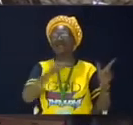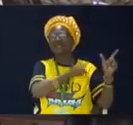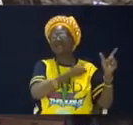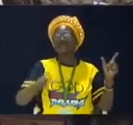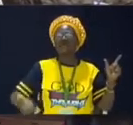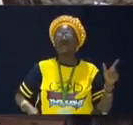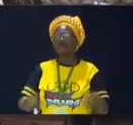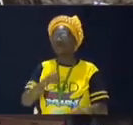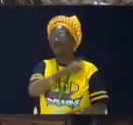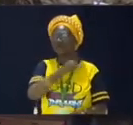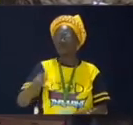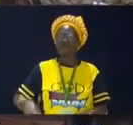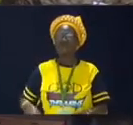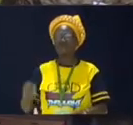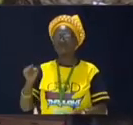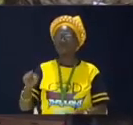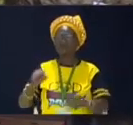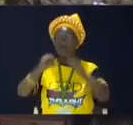Worship Him.